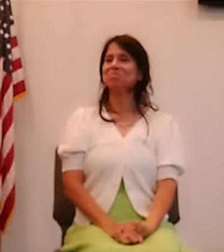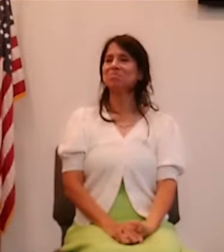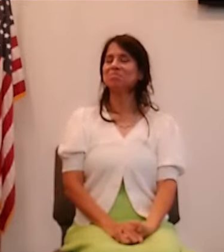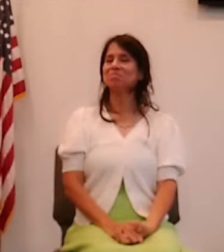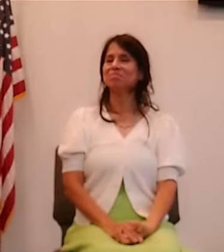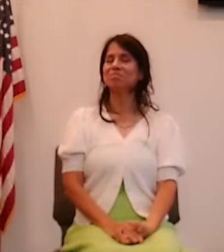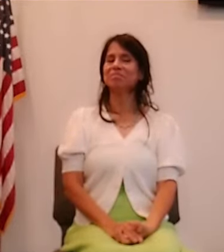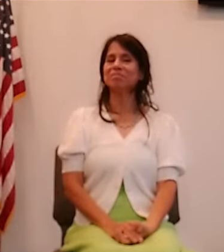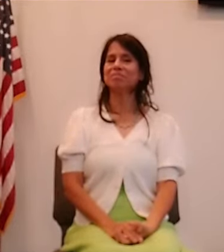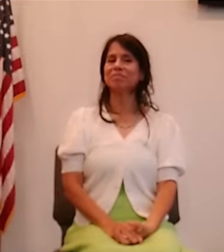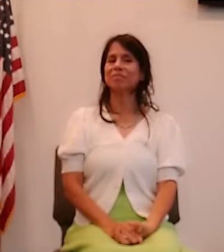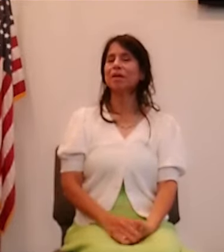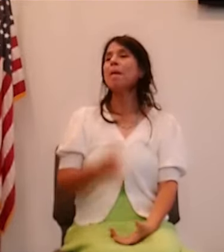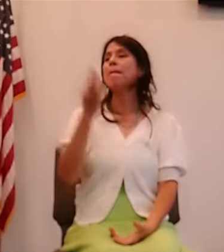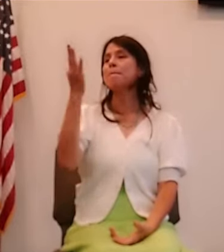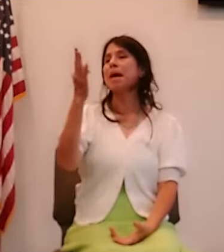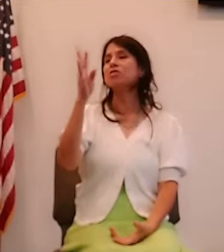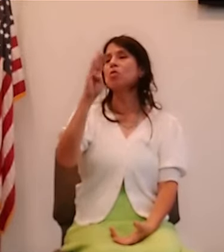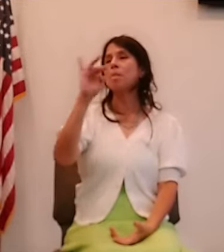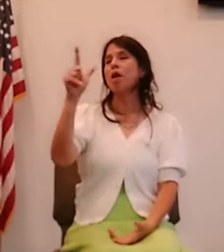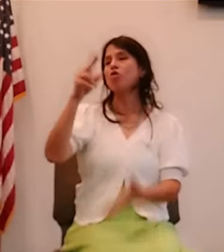This is what Pastor Bill read last week.